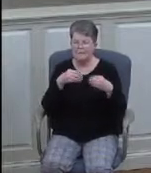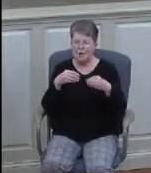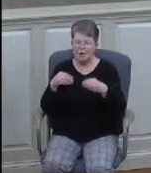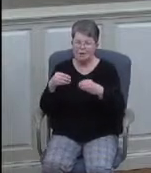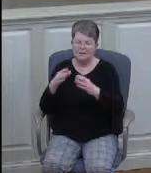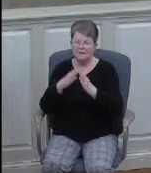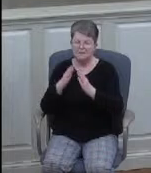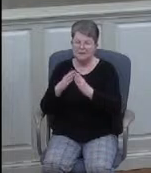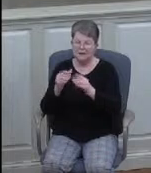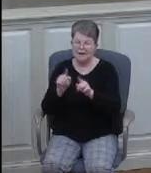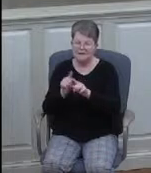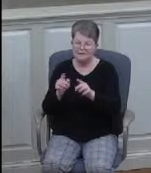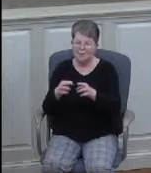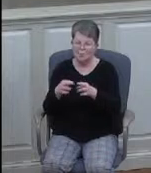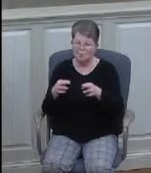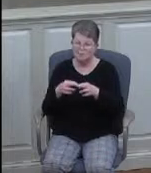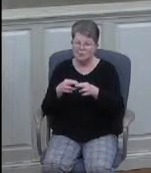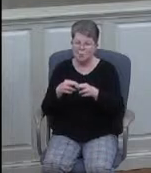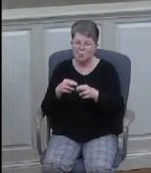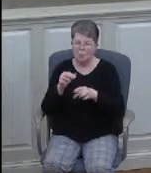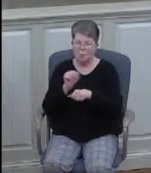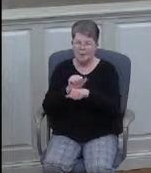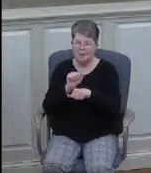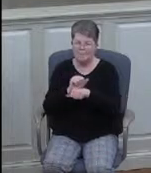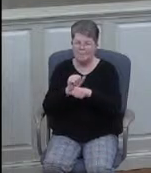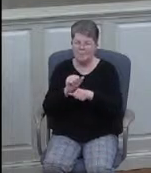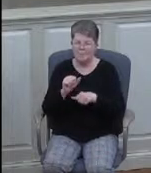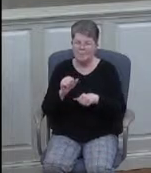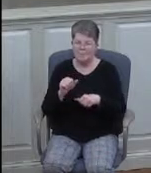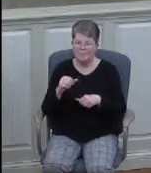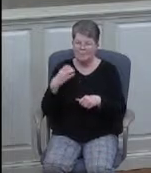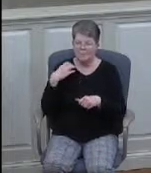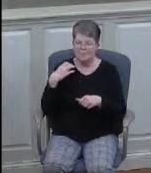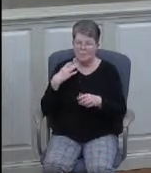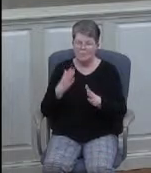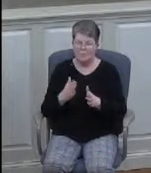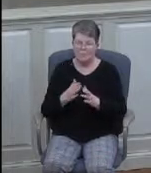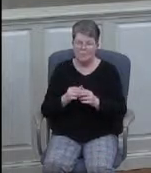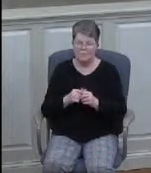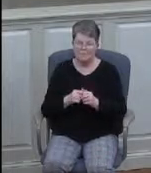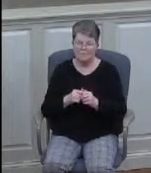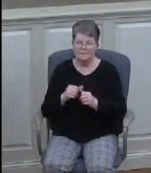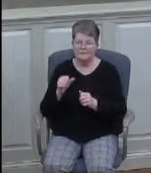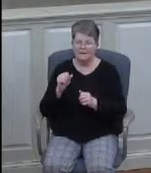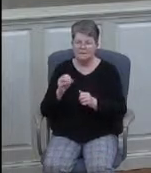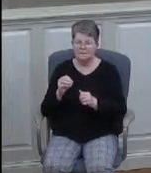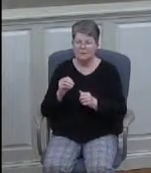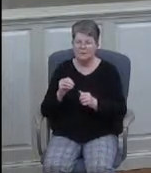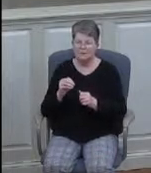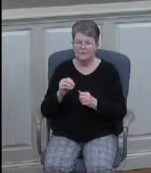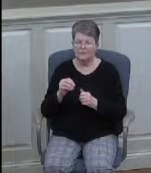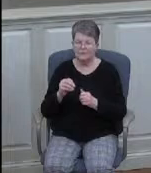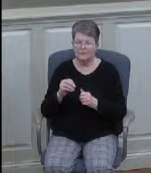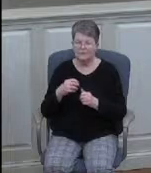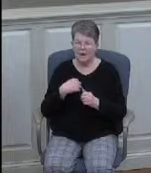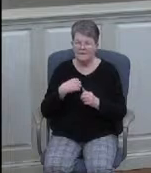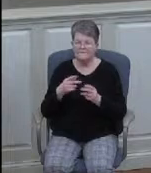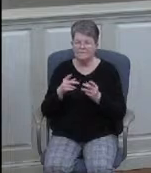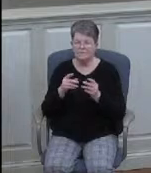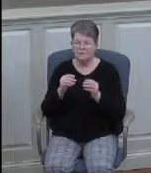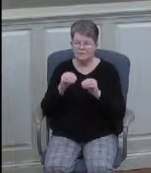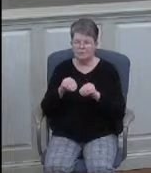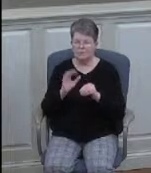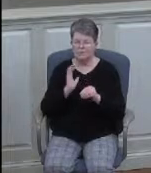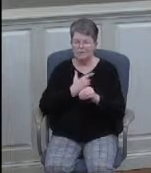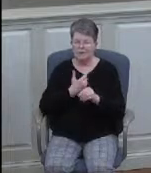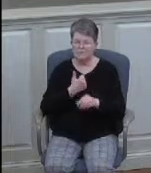regional employer. Our labor market in this area is only so big, right? And so we've got to position ourselves, as I